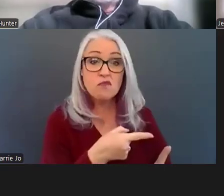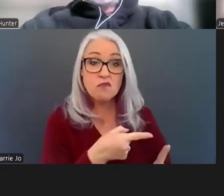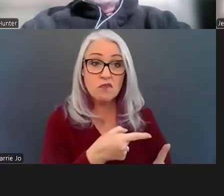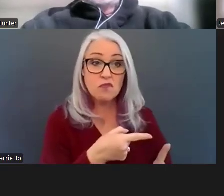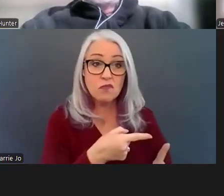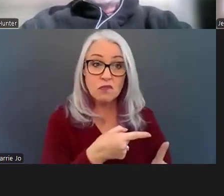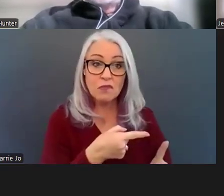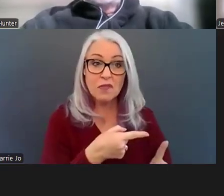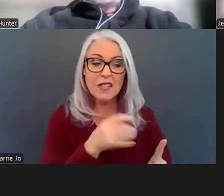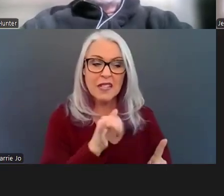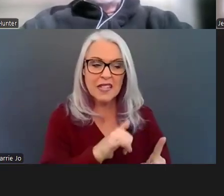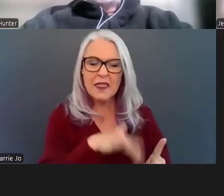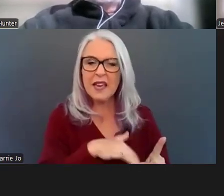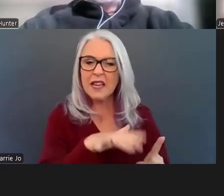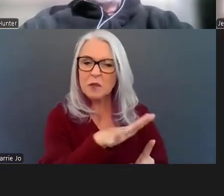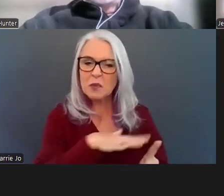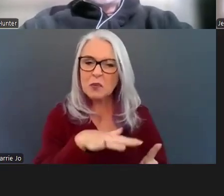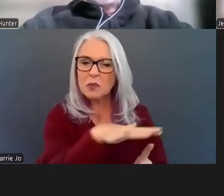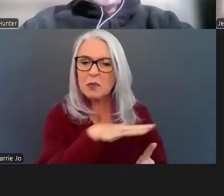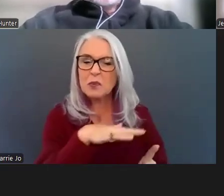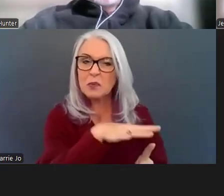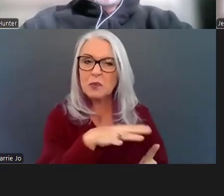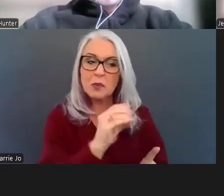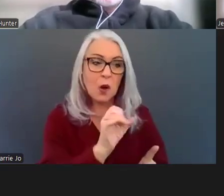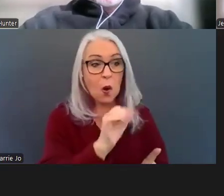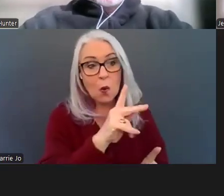species range, which species of oaks are doing better, which